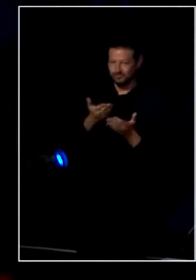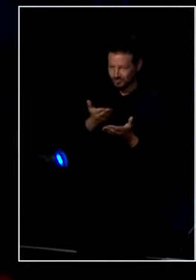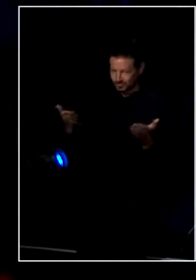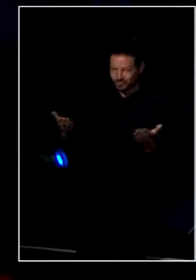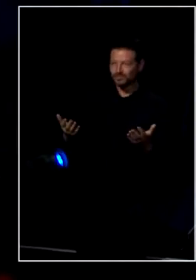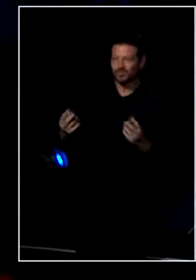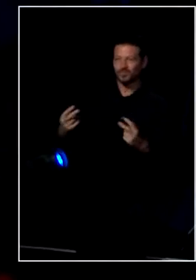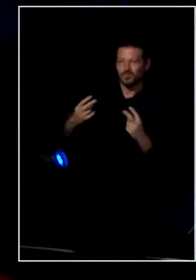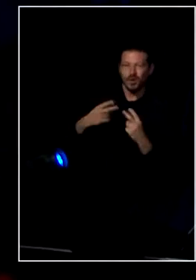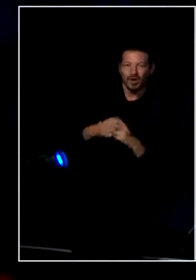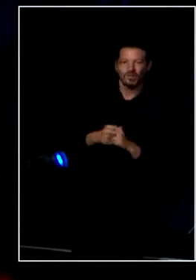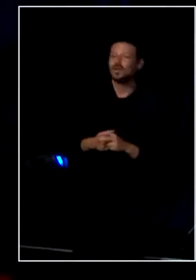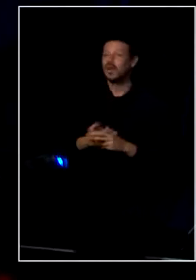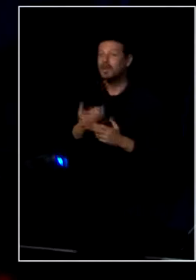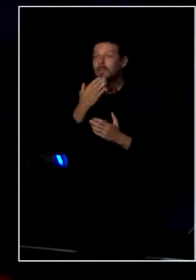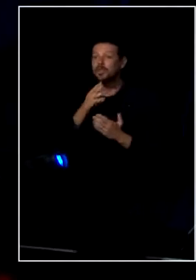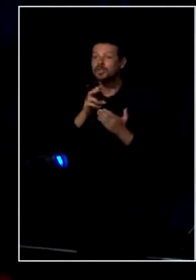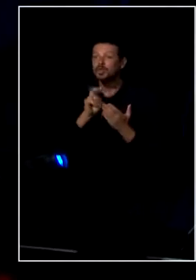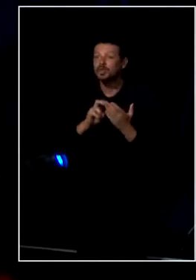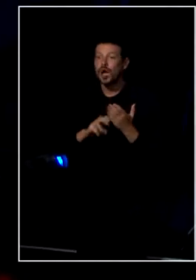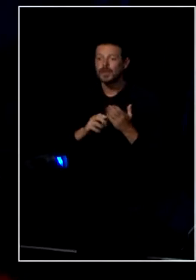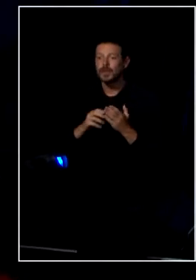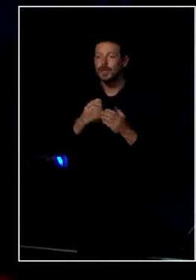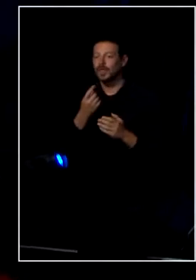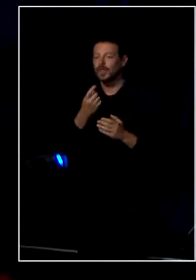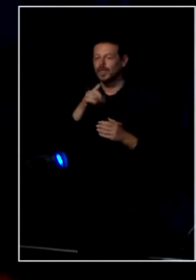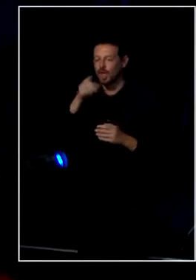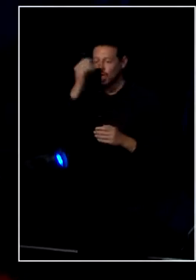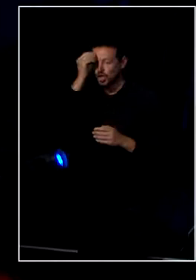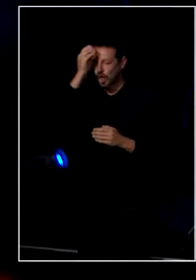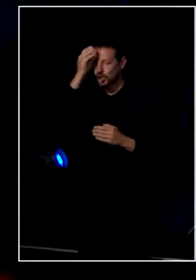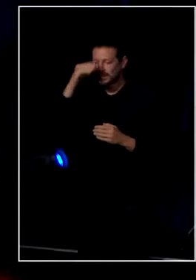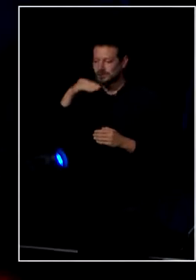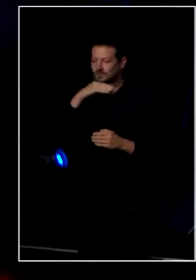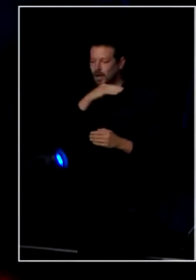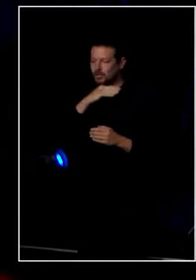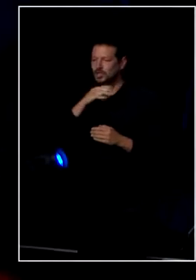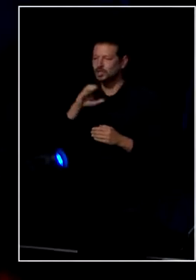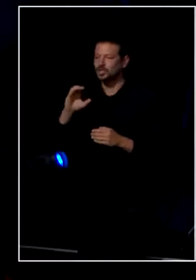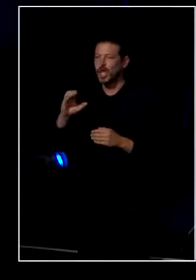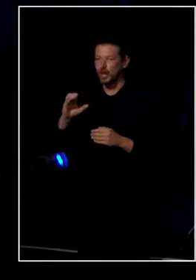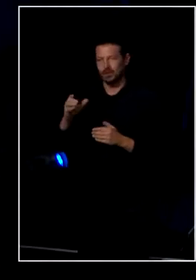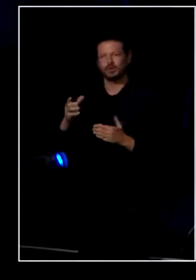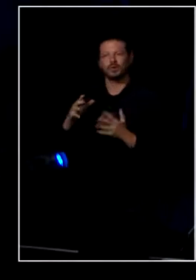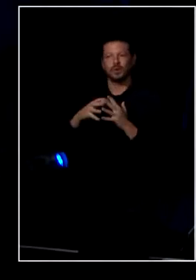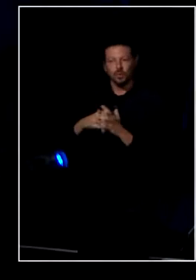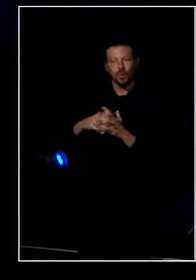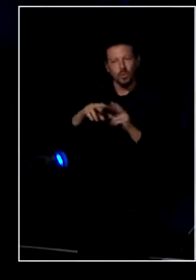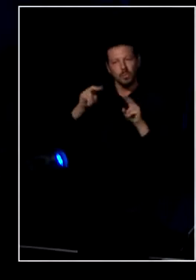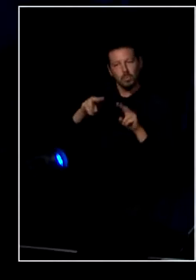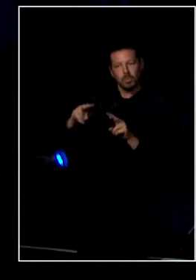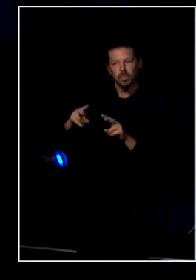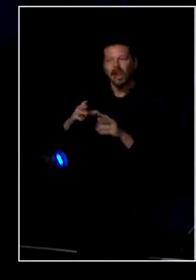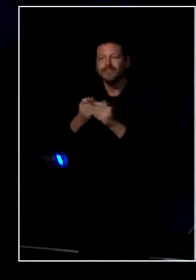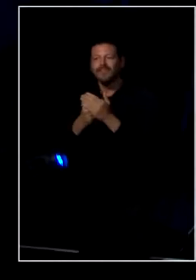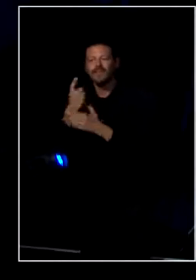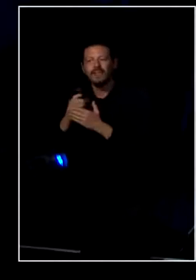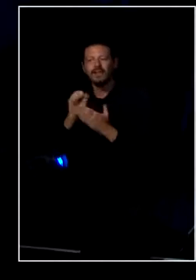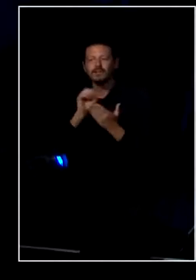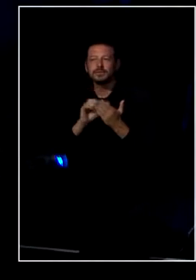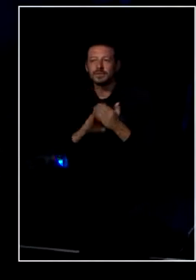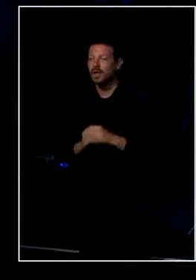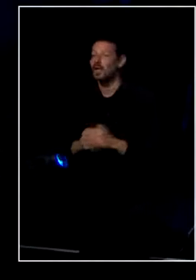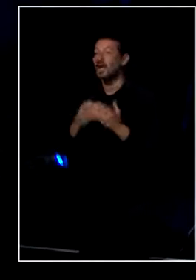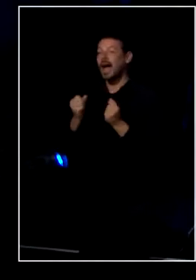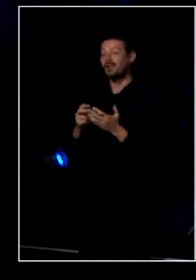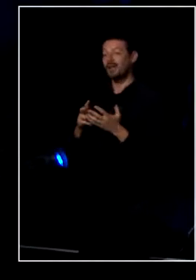well. Don't forget to subscribe to the Knowledge Melbourne channel to stay up to date with Melbourne Conversations events. There's also a link in the video